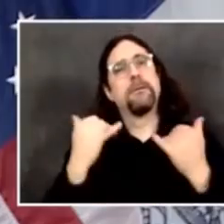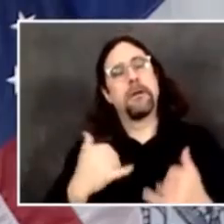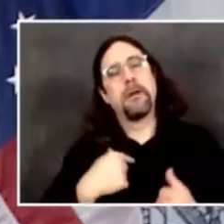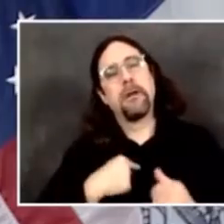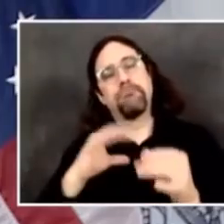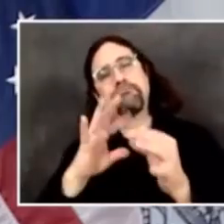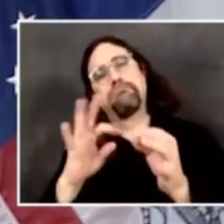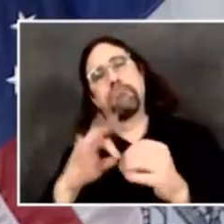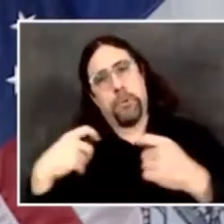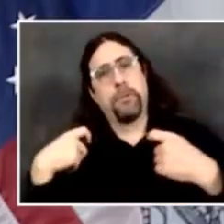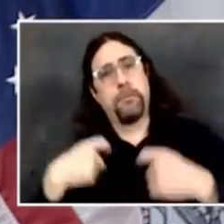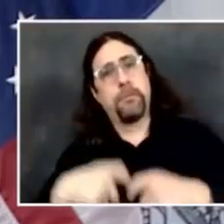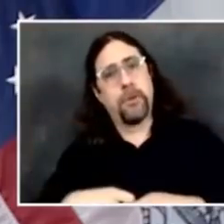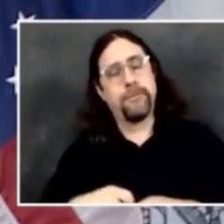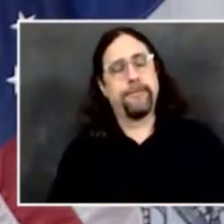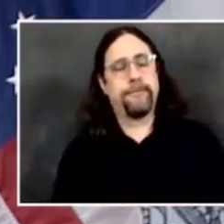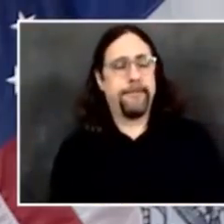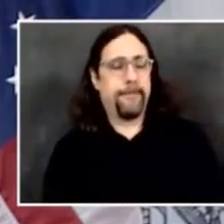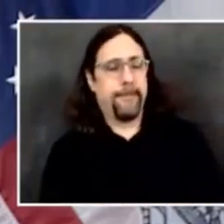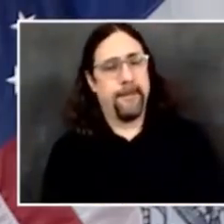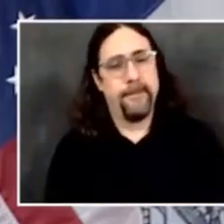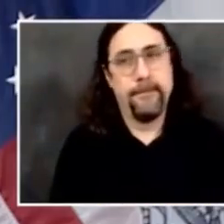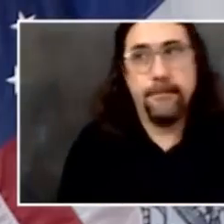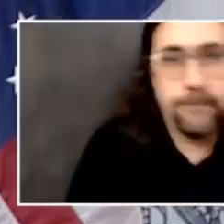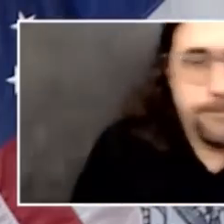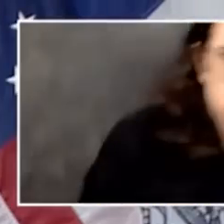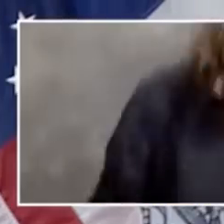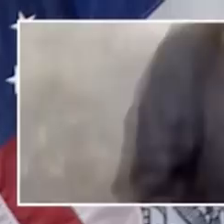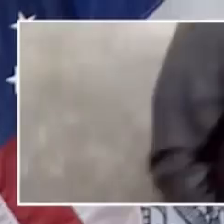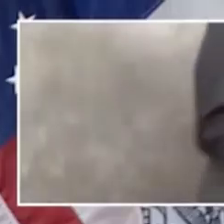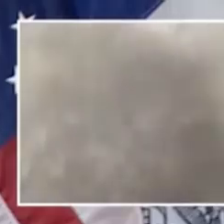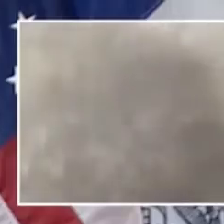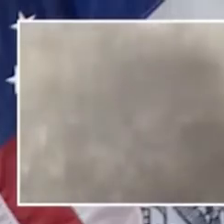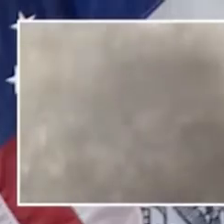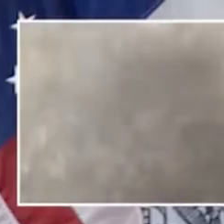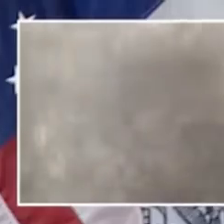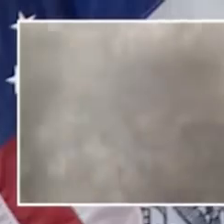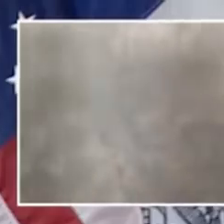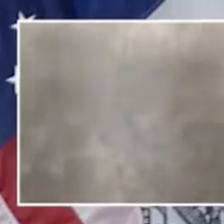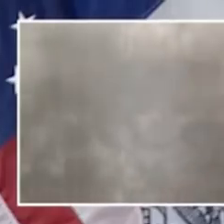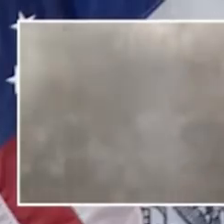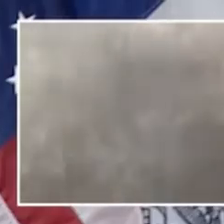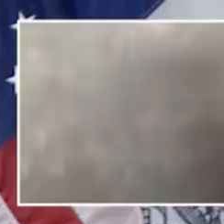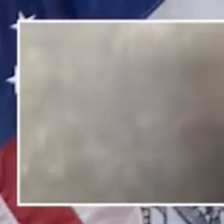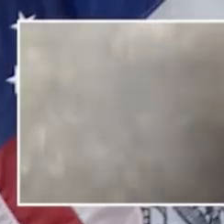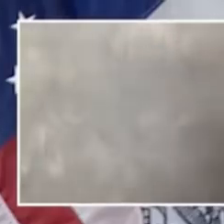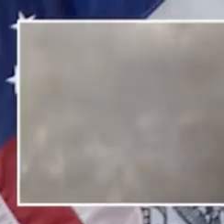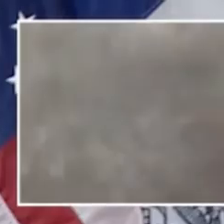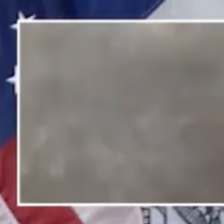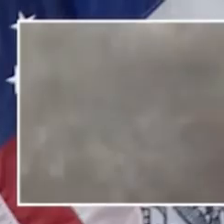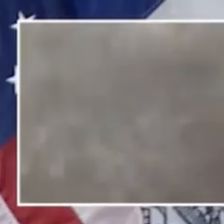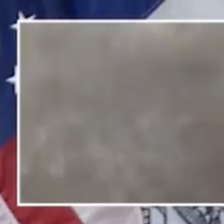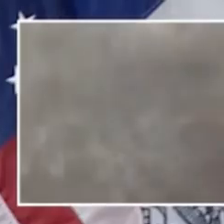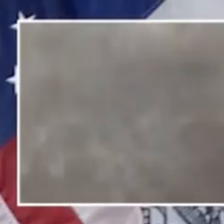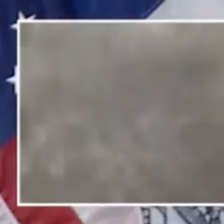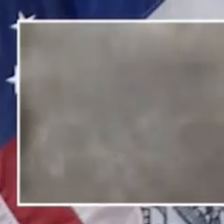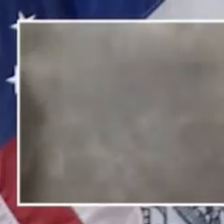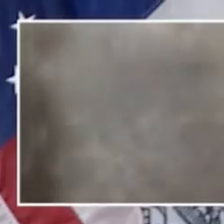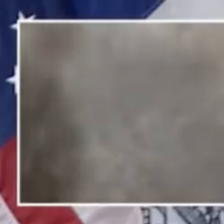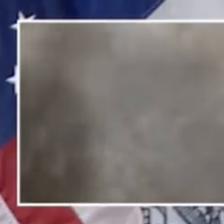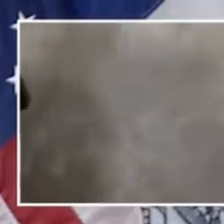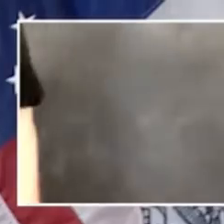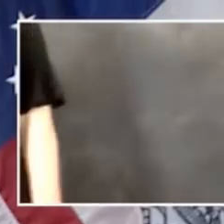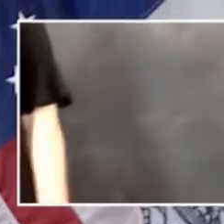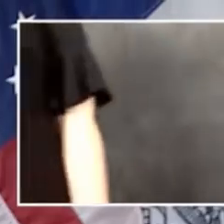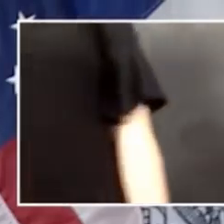Estamos haciendo progreso en esta lucha, pero nuestros médicos, enfermeras